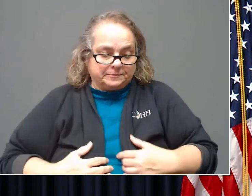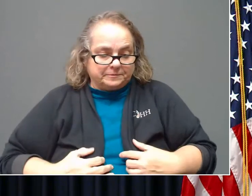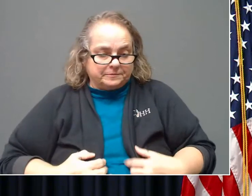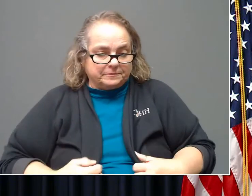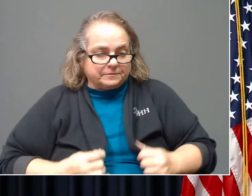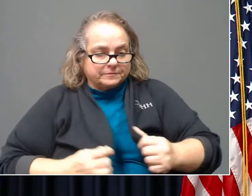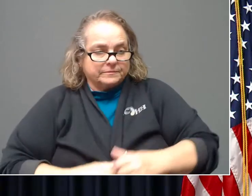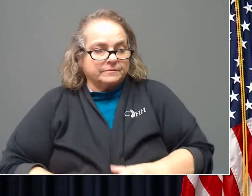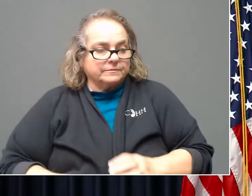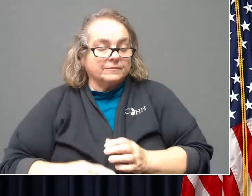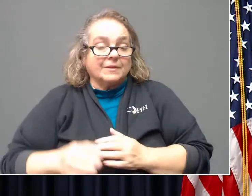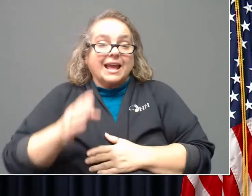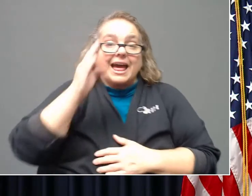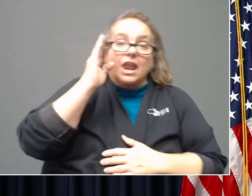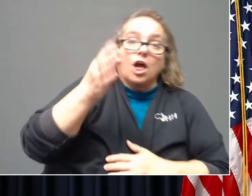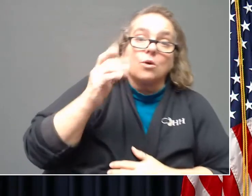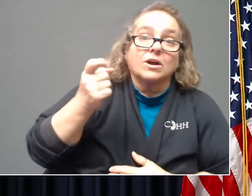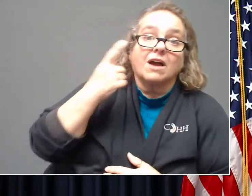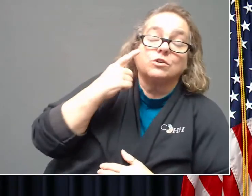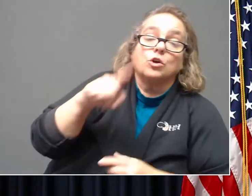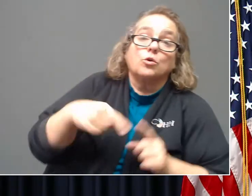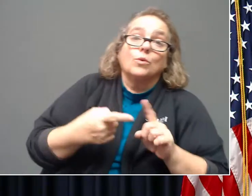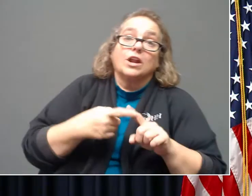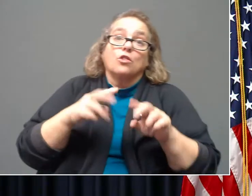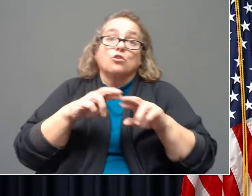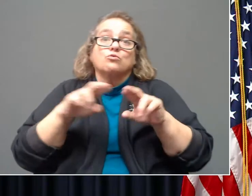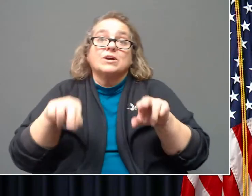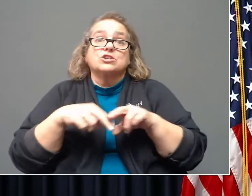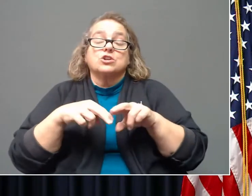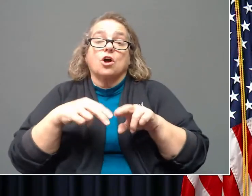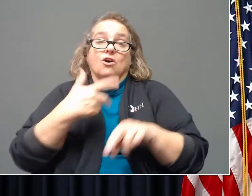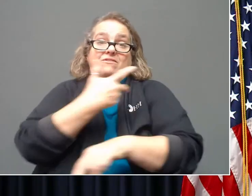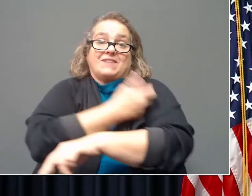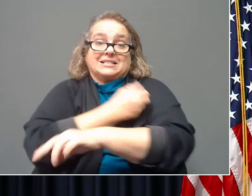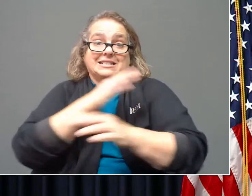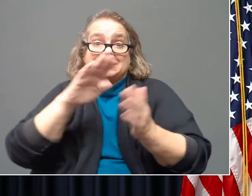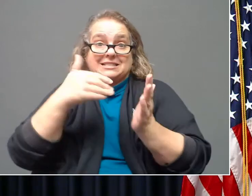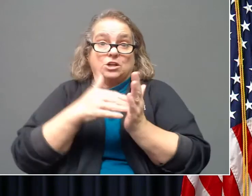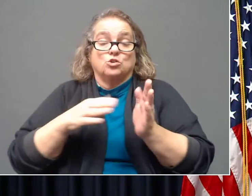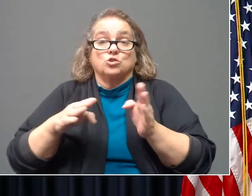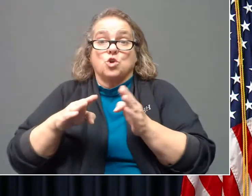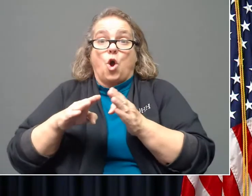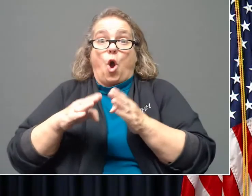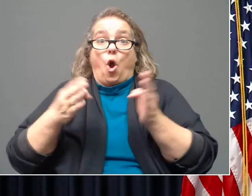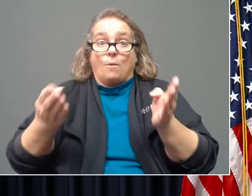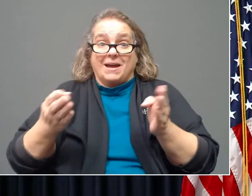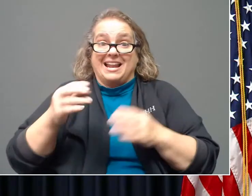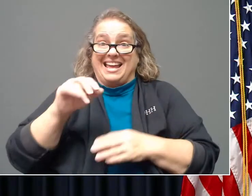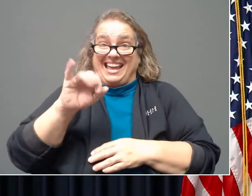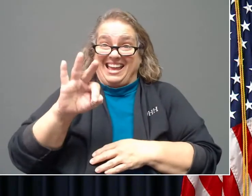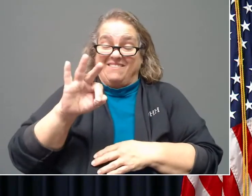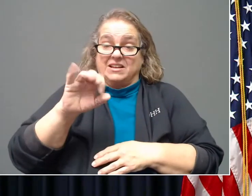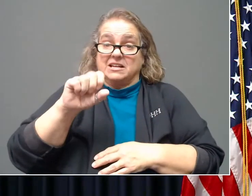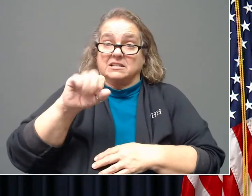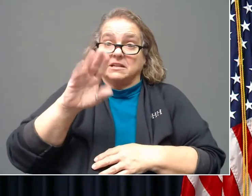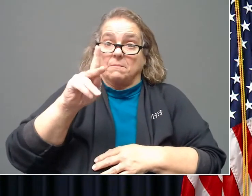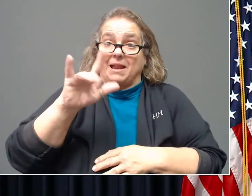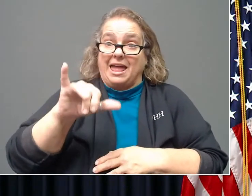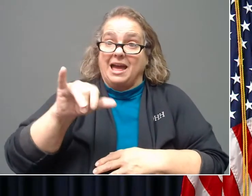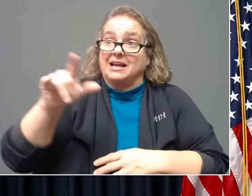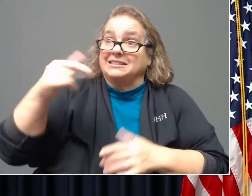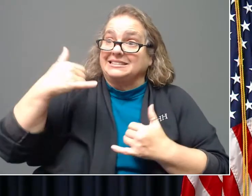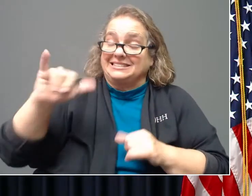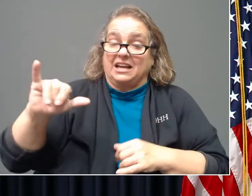Hello, Governor. When the regional vaccine centers open up, if supply is still the major issue as we're expecting it to